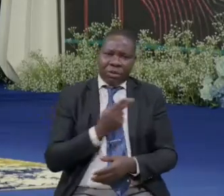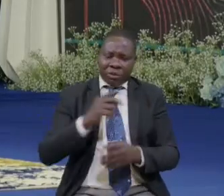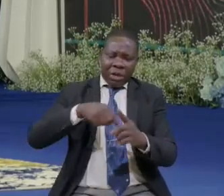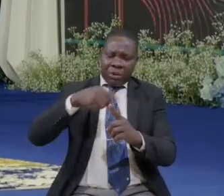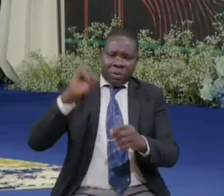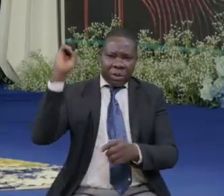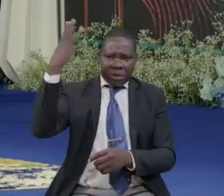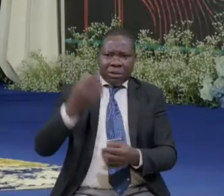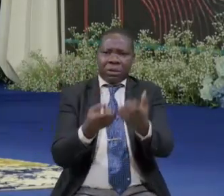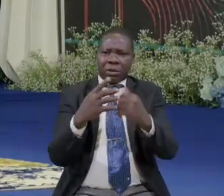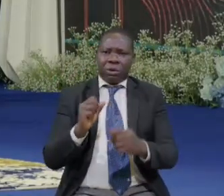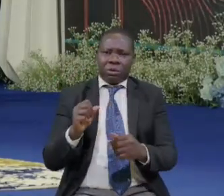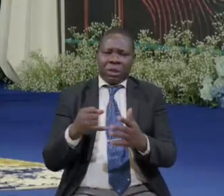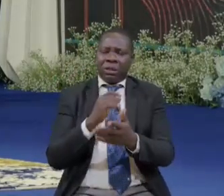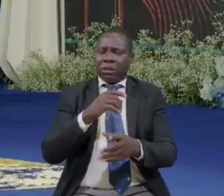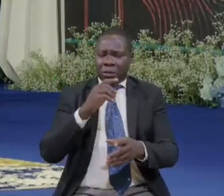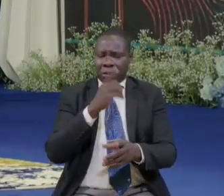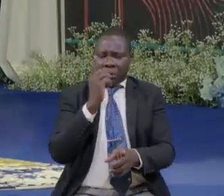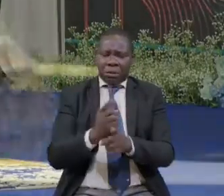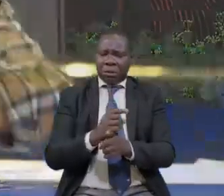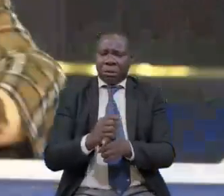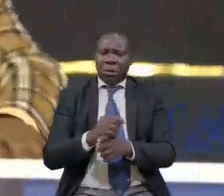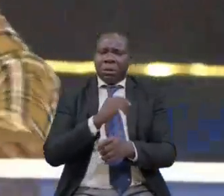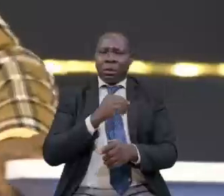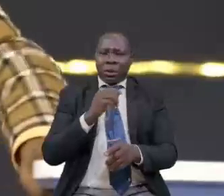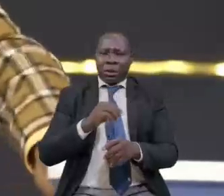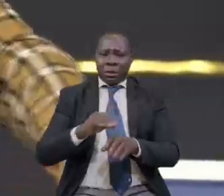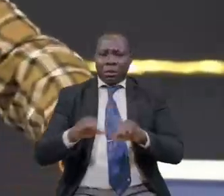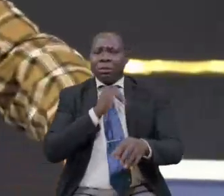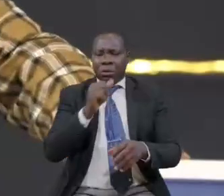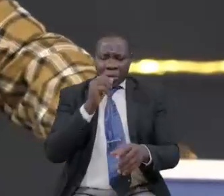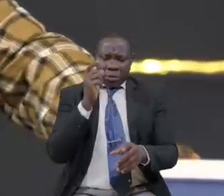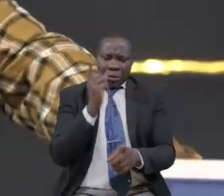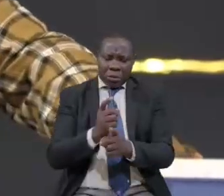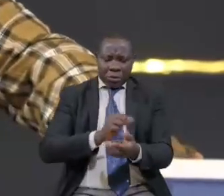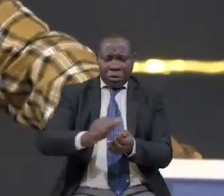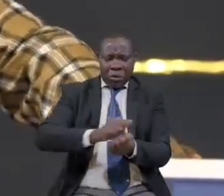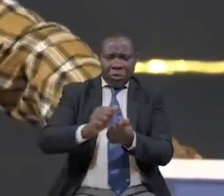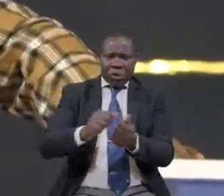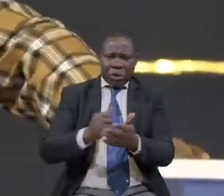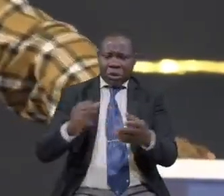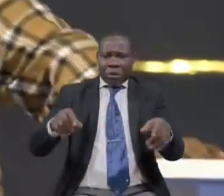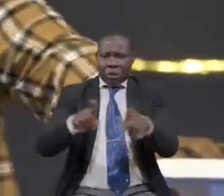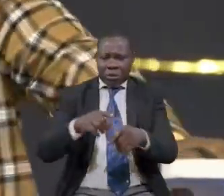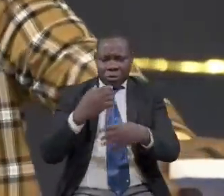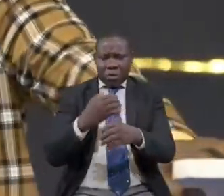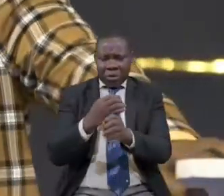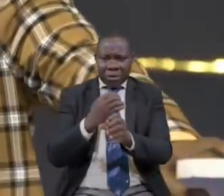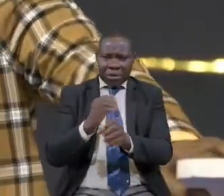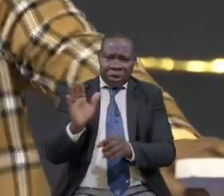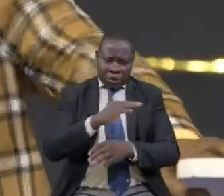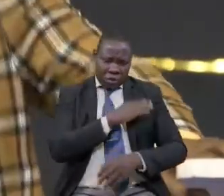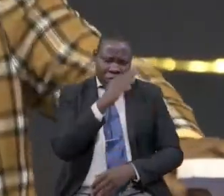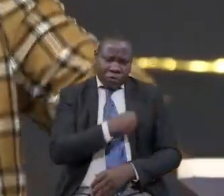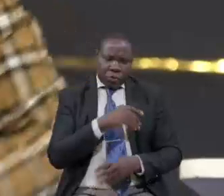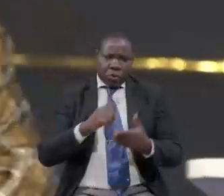doesn't just purge, it also creates your soul that will become whiter. Look